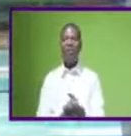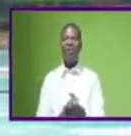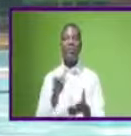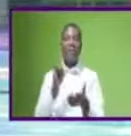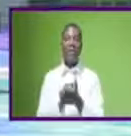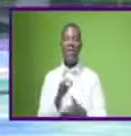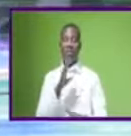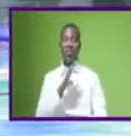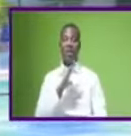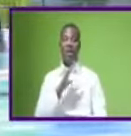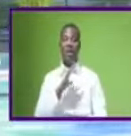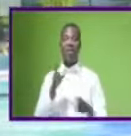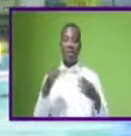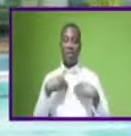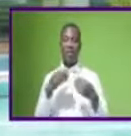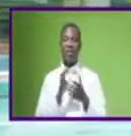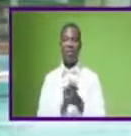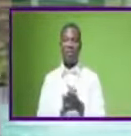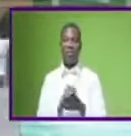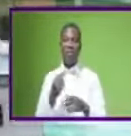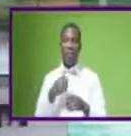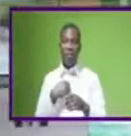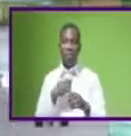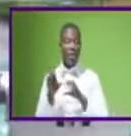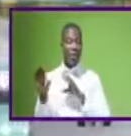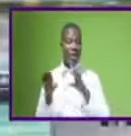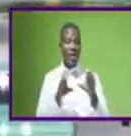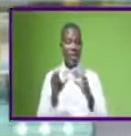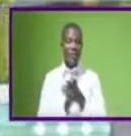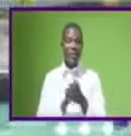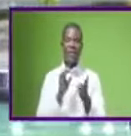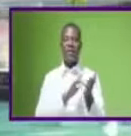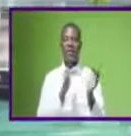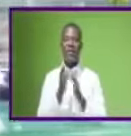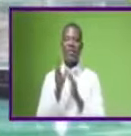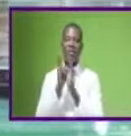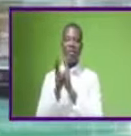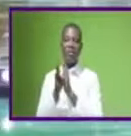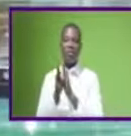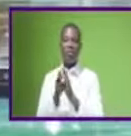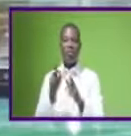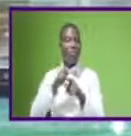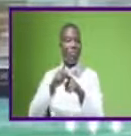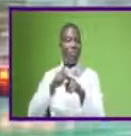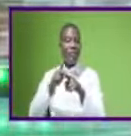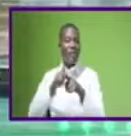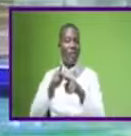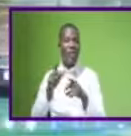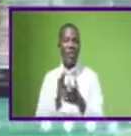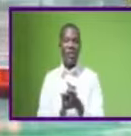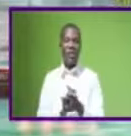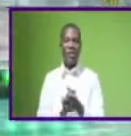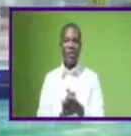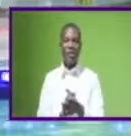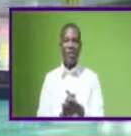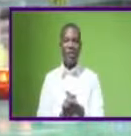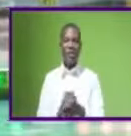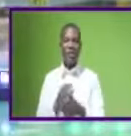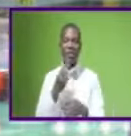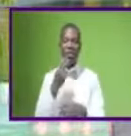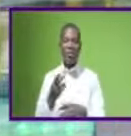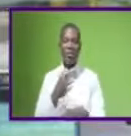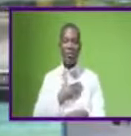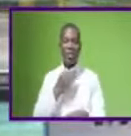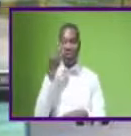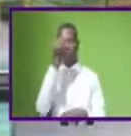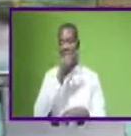For that one, you appreciate it. But when I practical movie of Jesus practically. When you